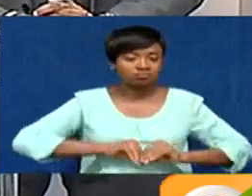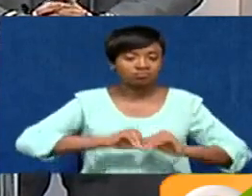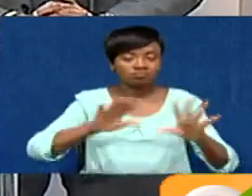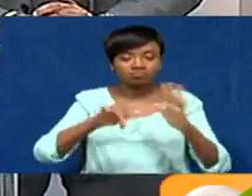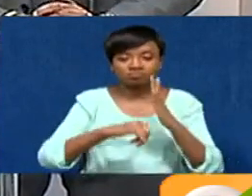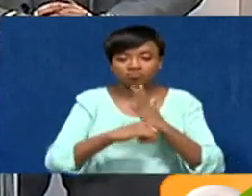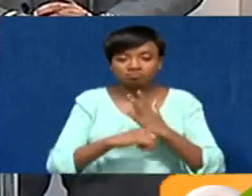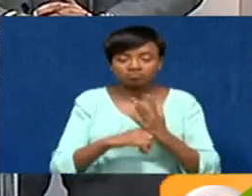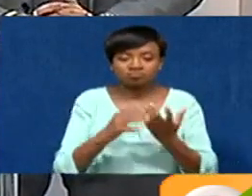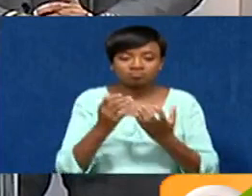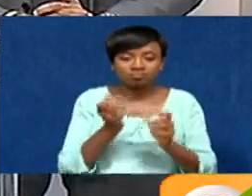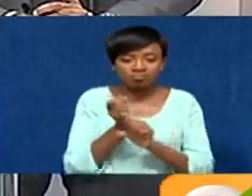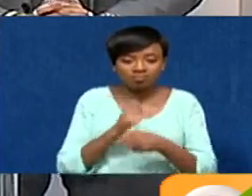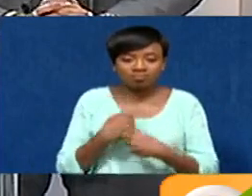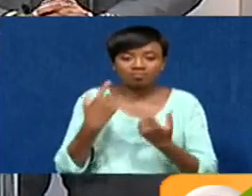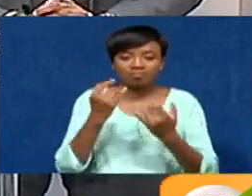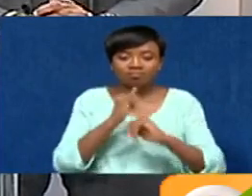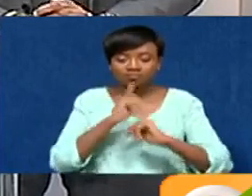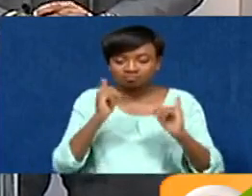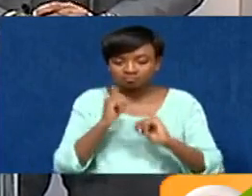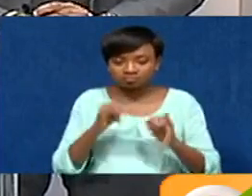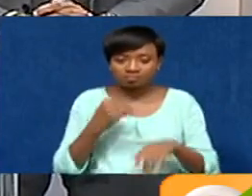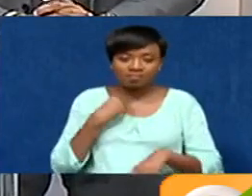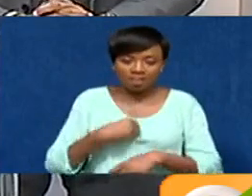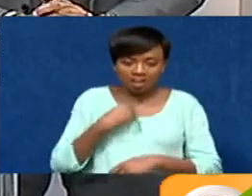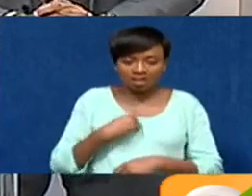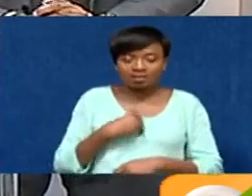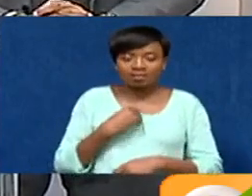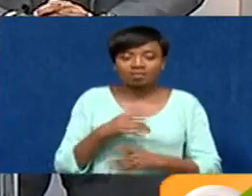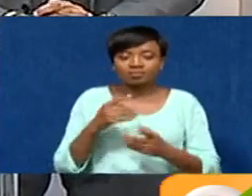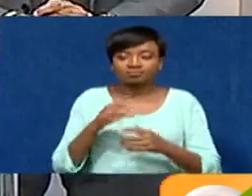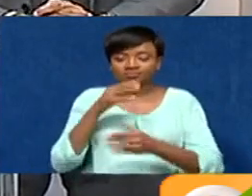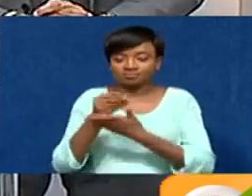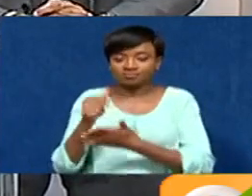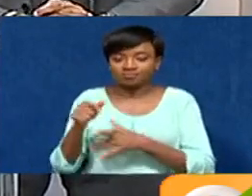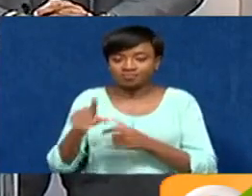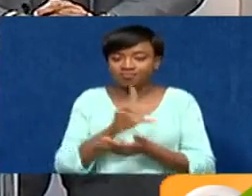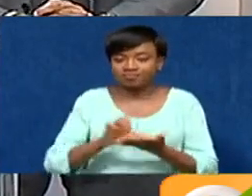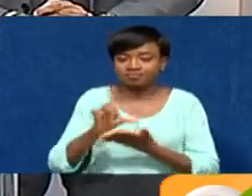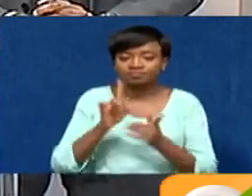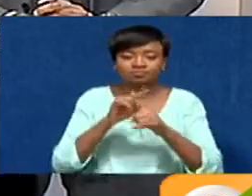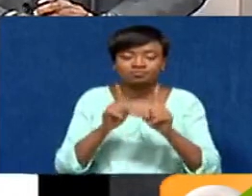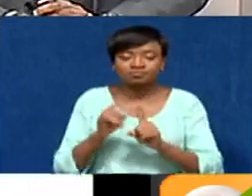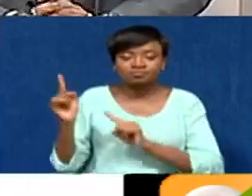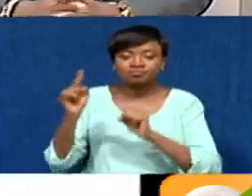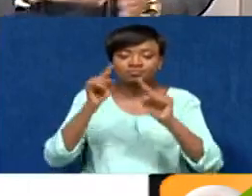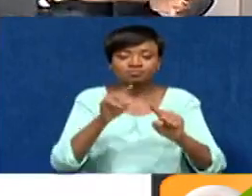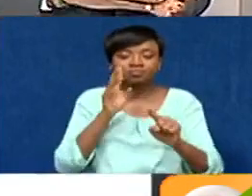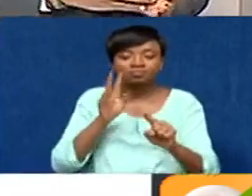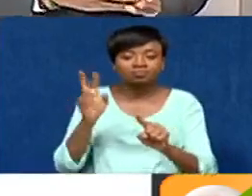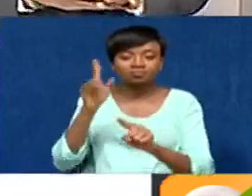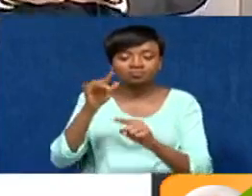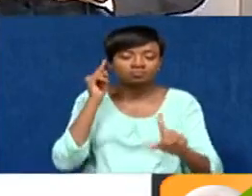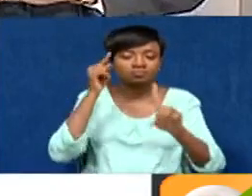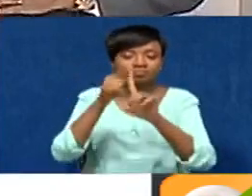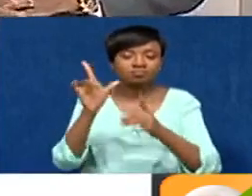brands by producing luxury pure leather pieces sourced and made locally. Now, Edward Chweya visited this venture that targets both